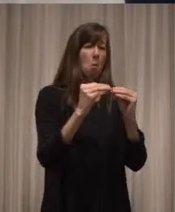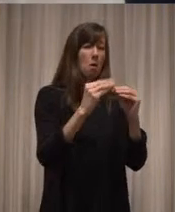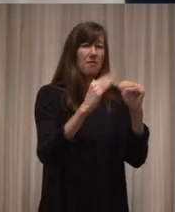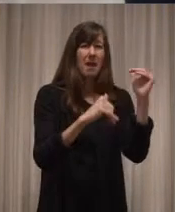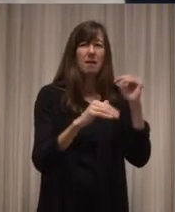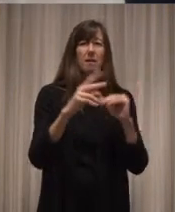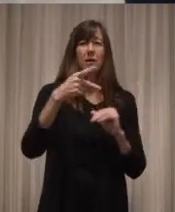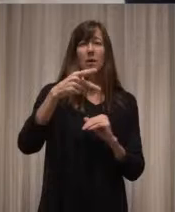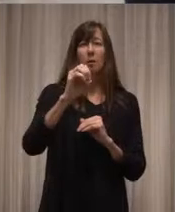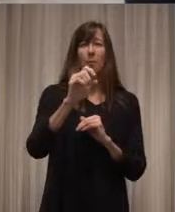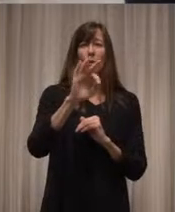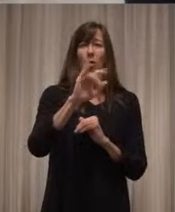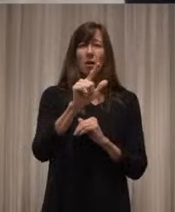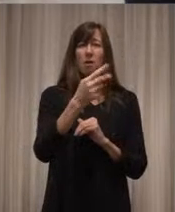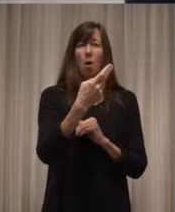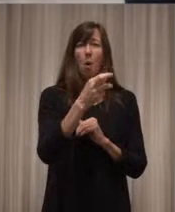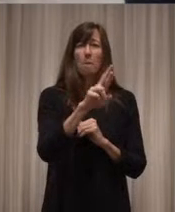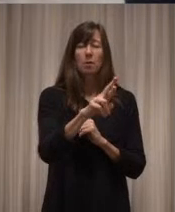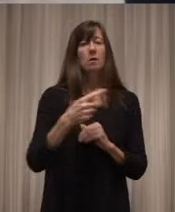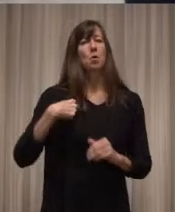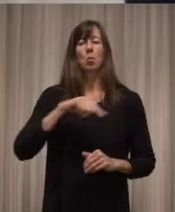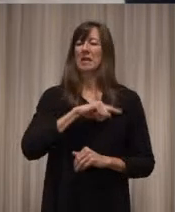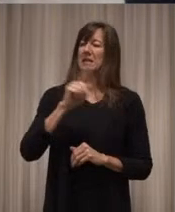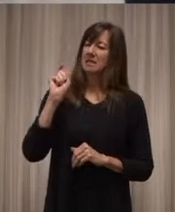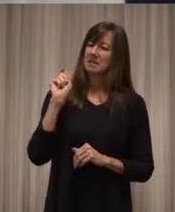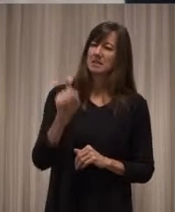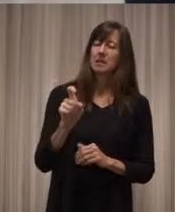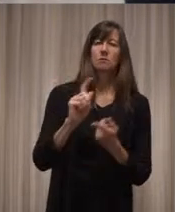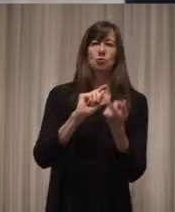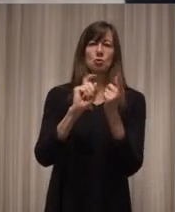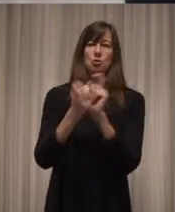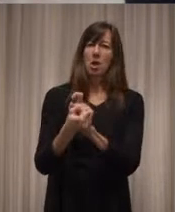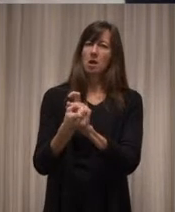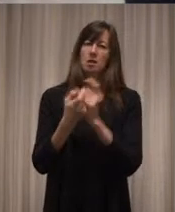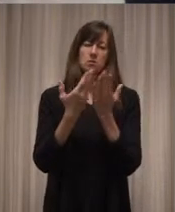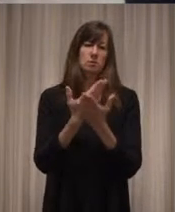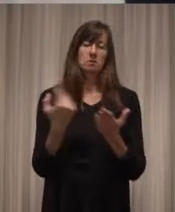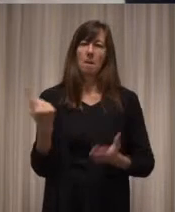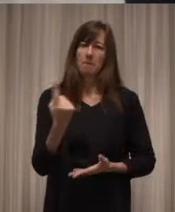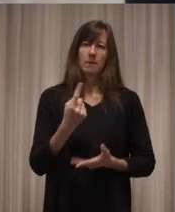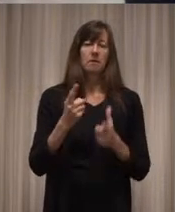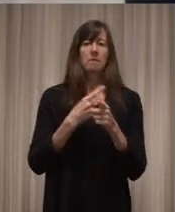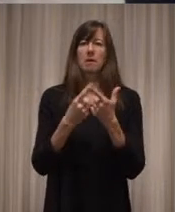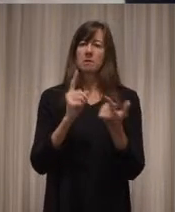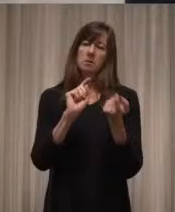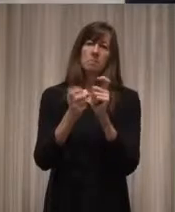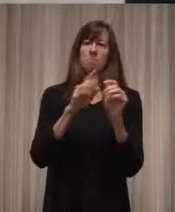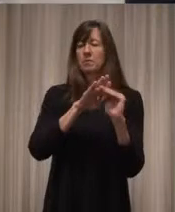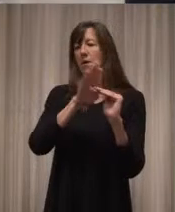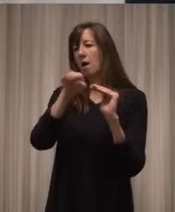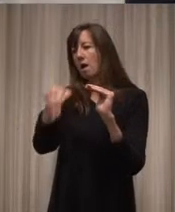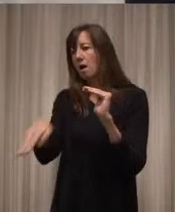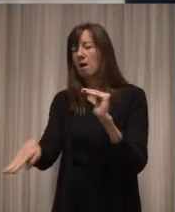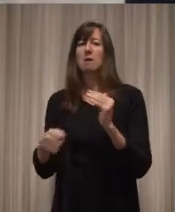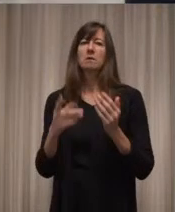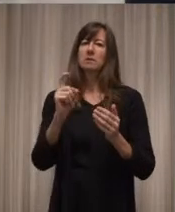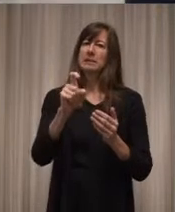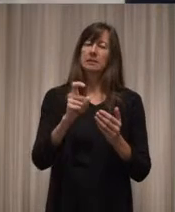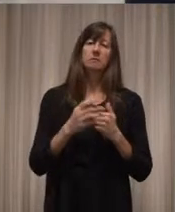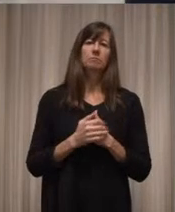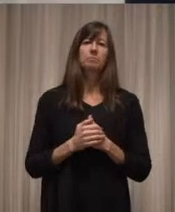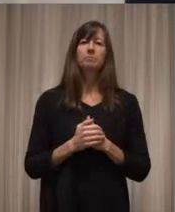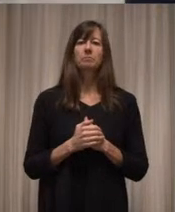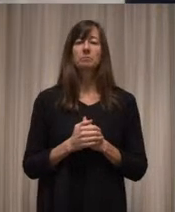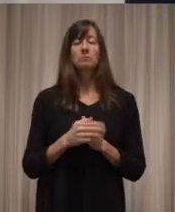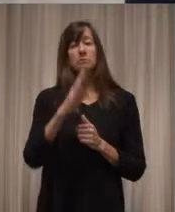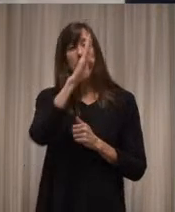that, that is a very dangerous place for us to be. In terms of the hospitalization numbers, I talked about this